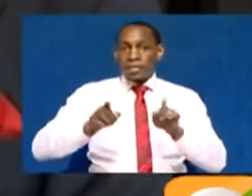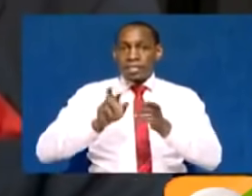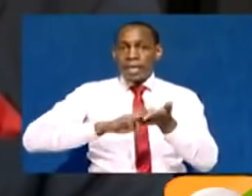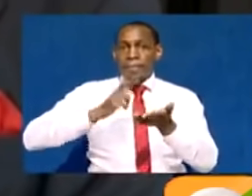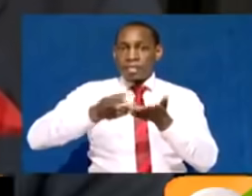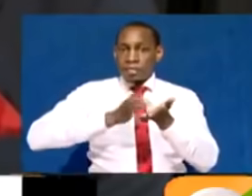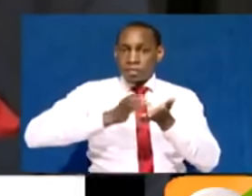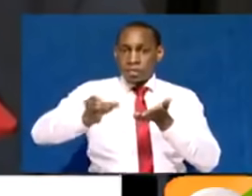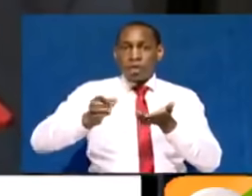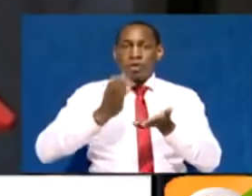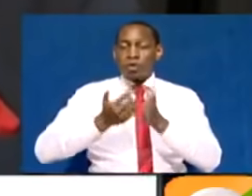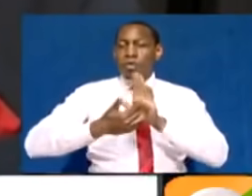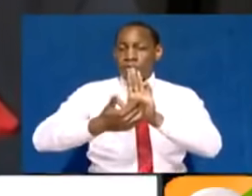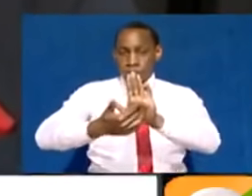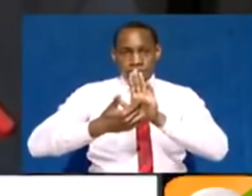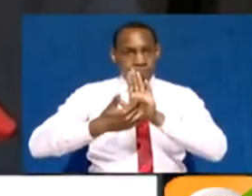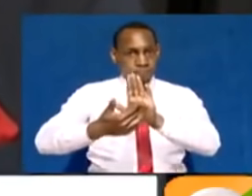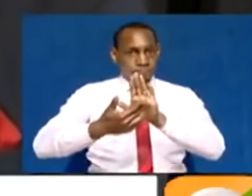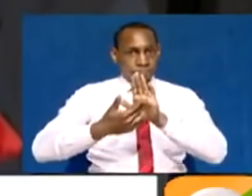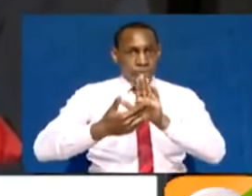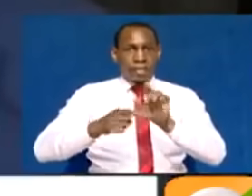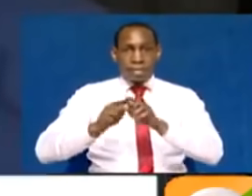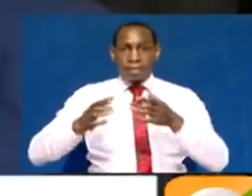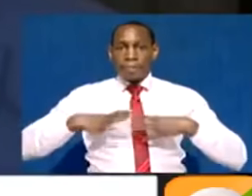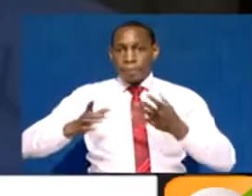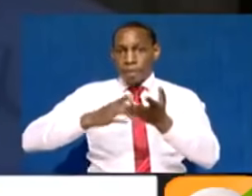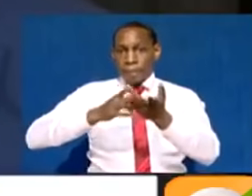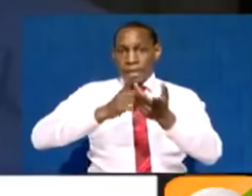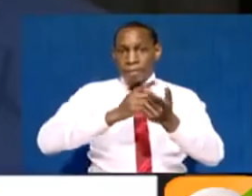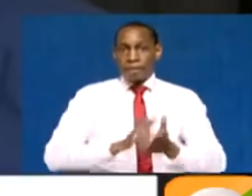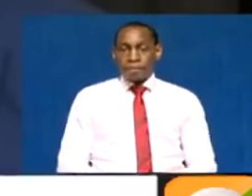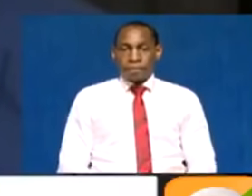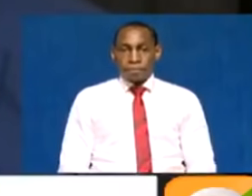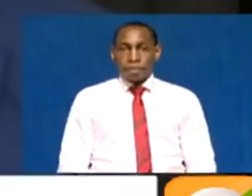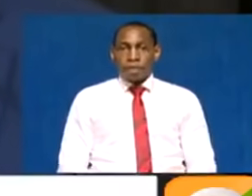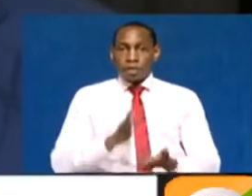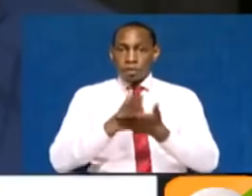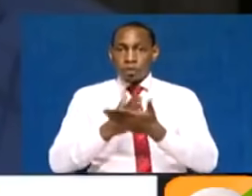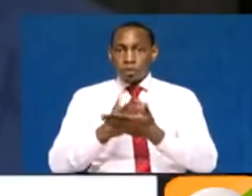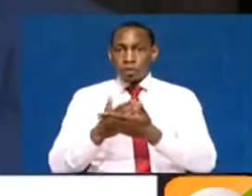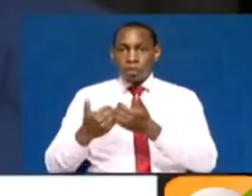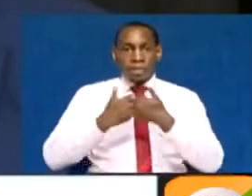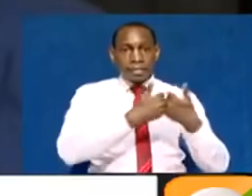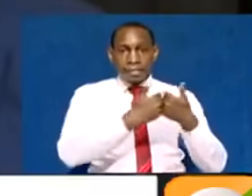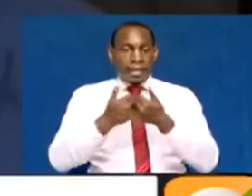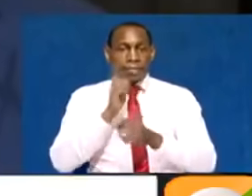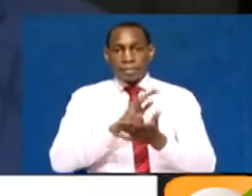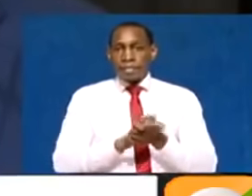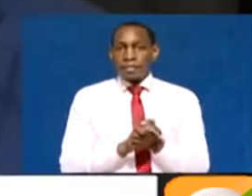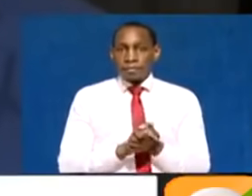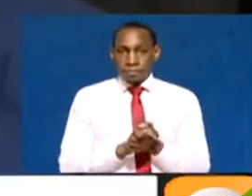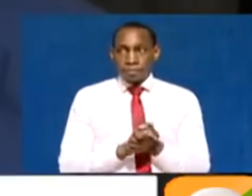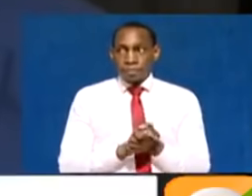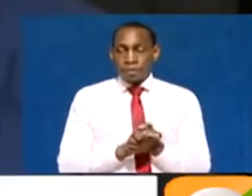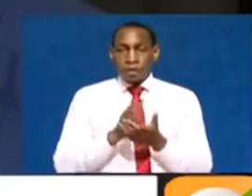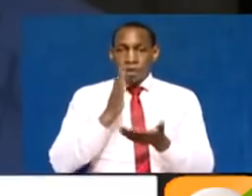the resource allocation reflect that population. We are tested. We are tried,